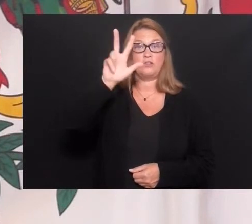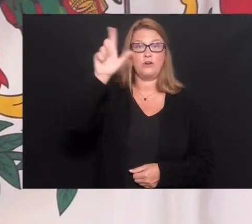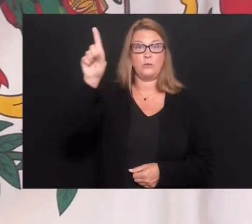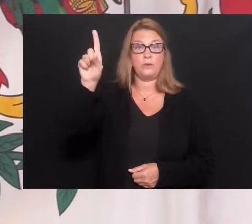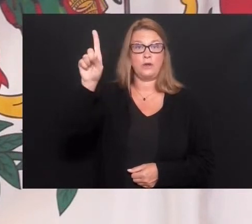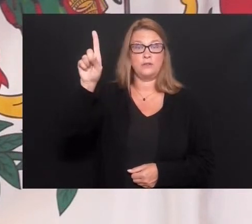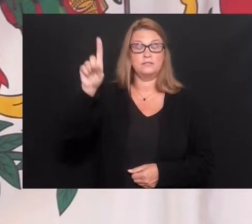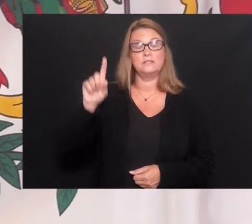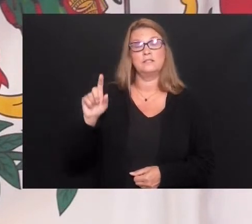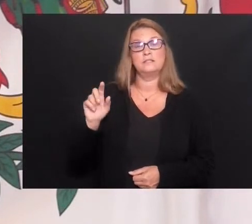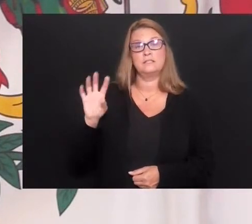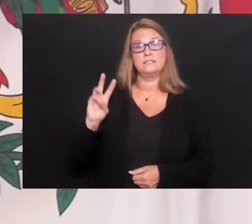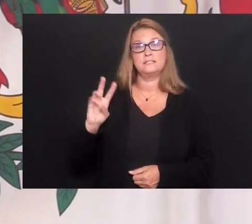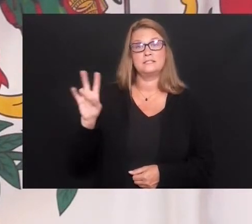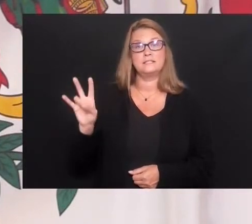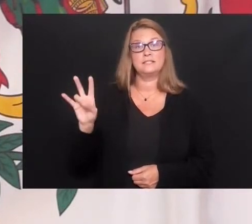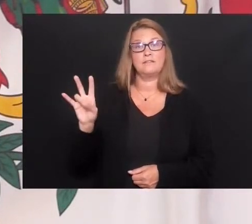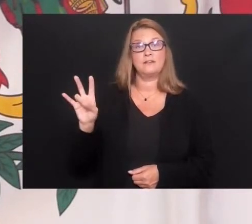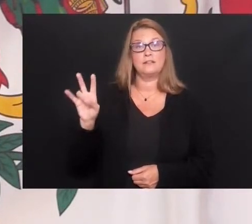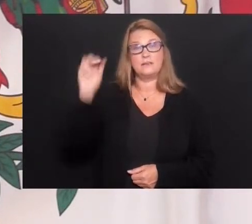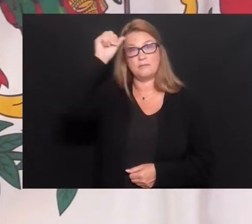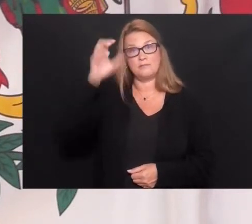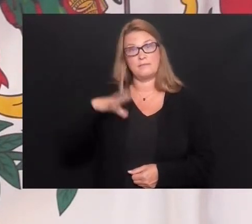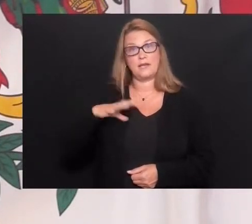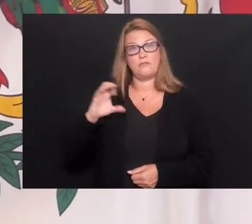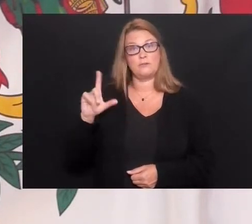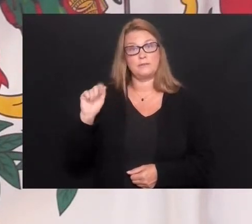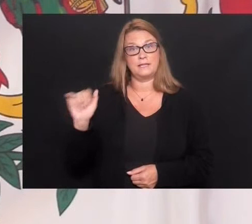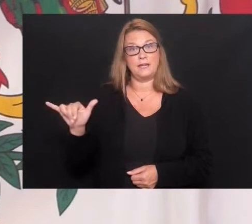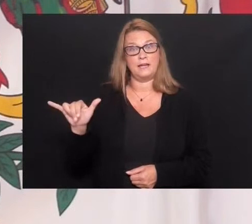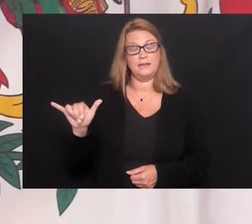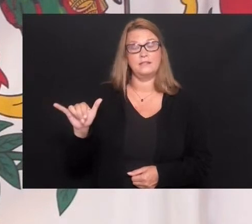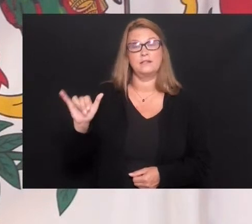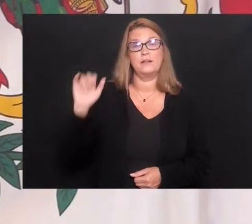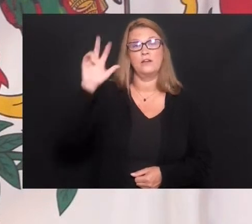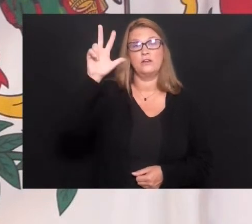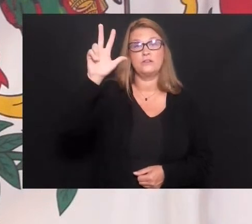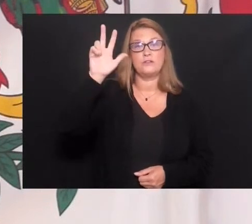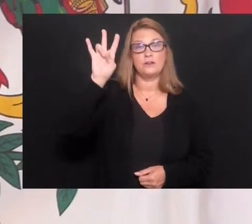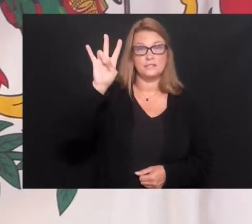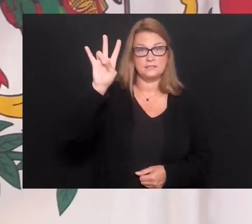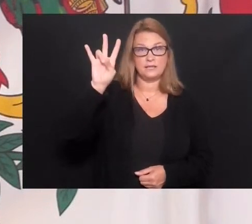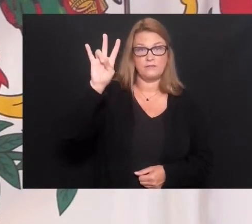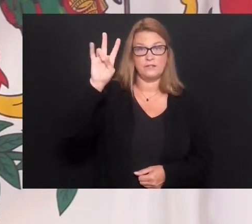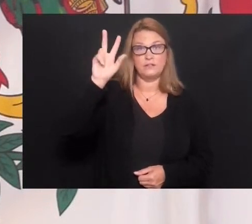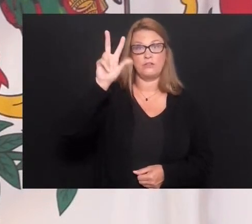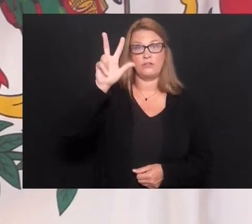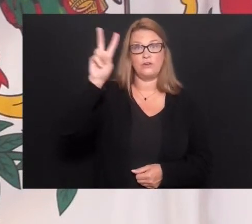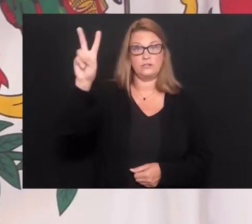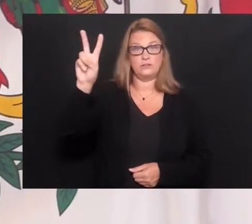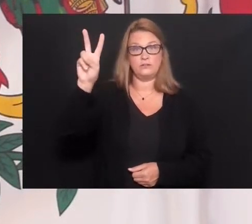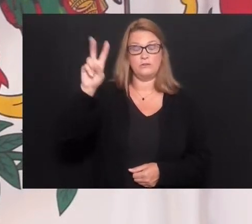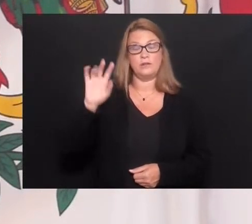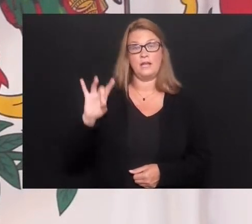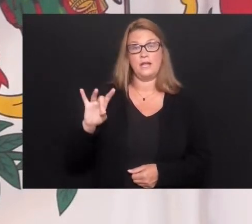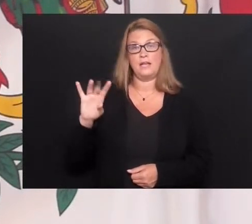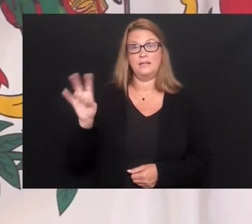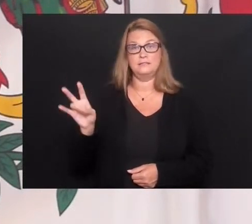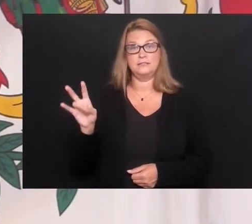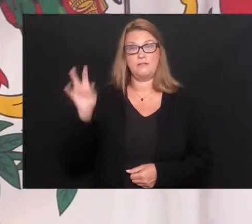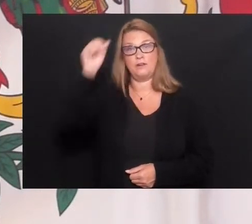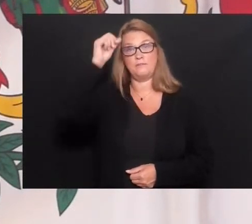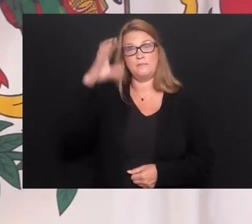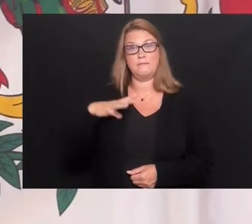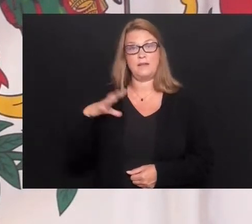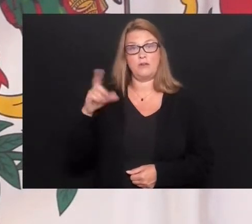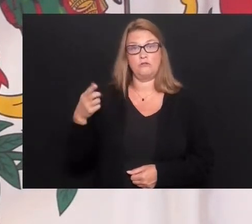3,731st death is a 67-year-old male from Clay County. The 3,732nd death is an 87-year-old male